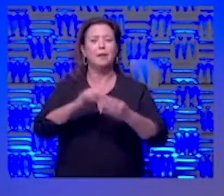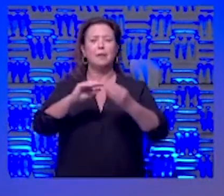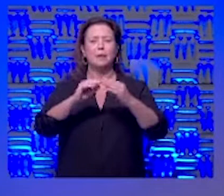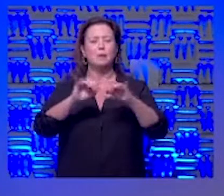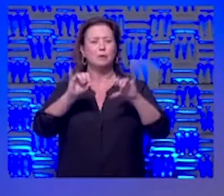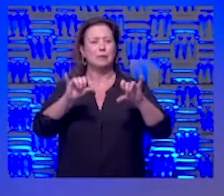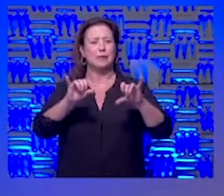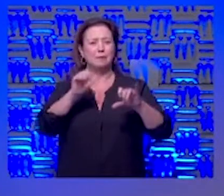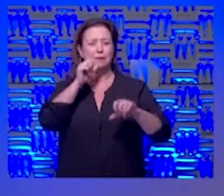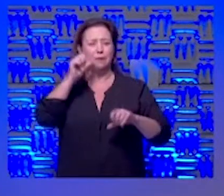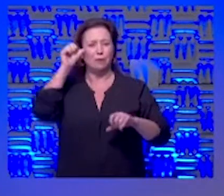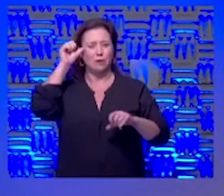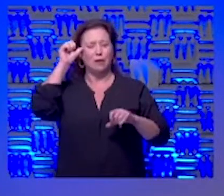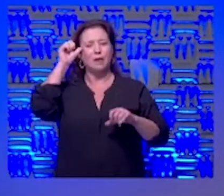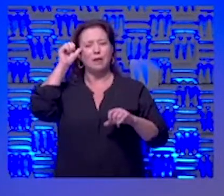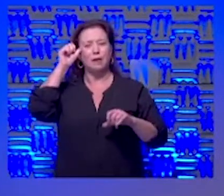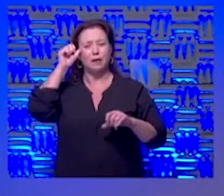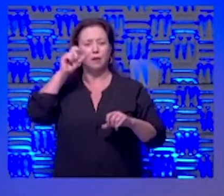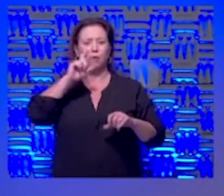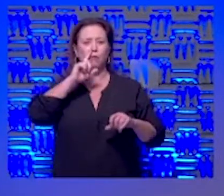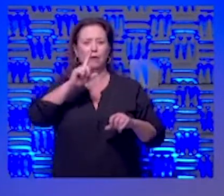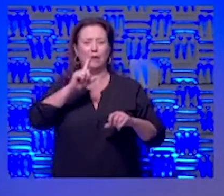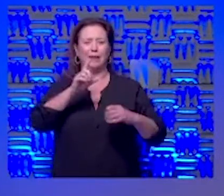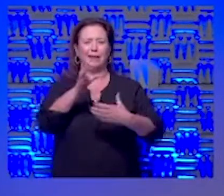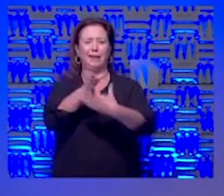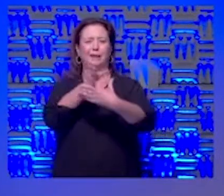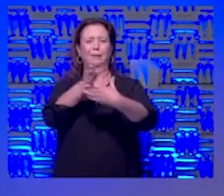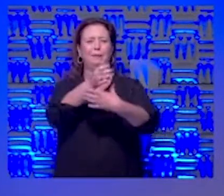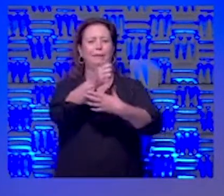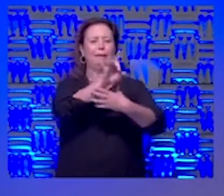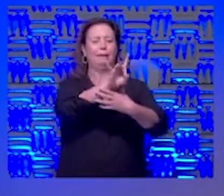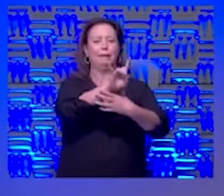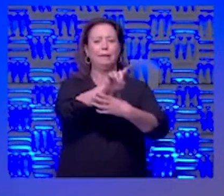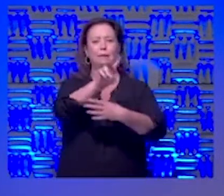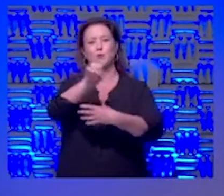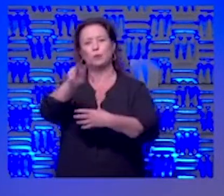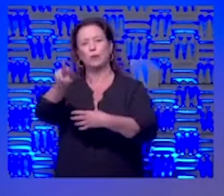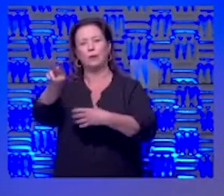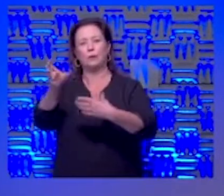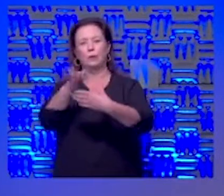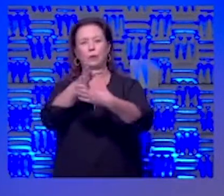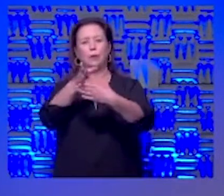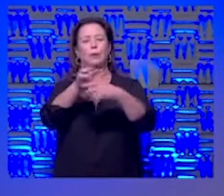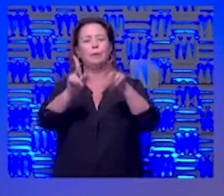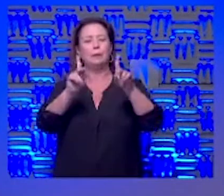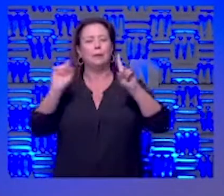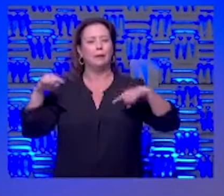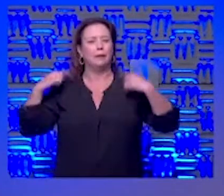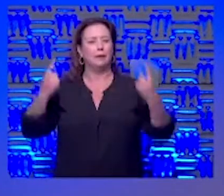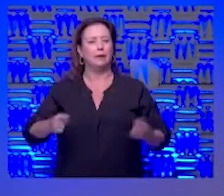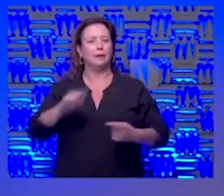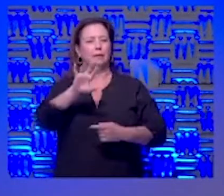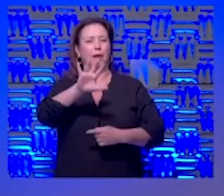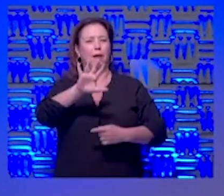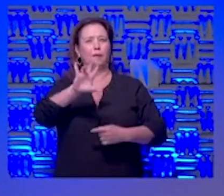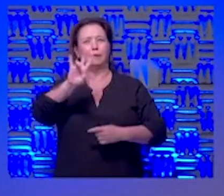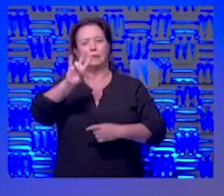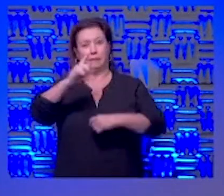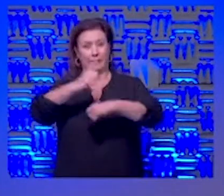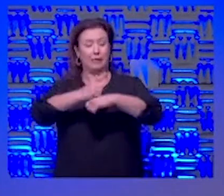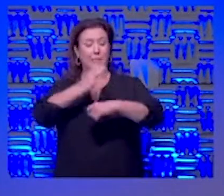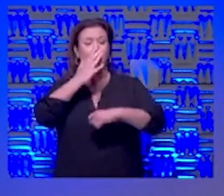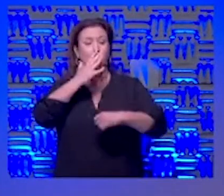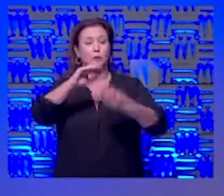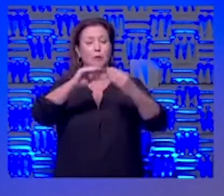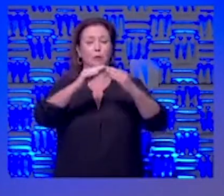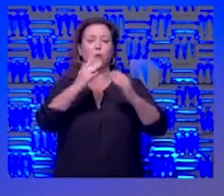the same as yesterday. We have really been in the range of 18 to 22 for the last 5 or 7 days, I believe, which is a good thing. We